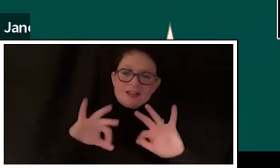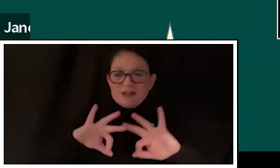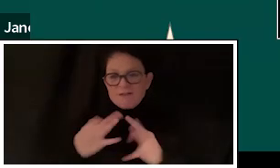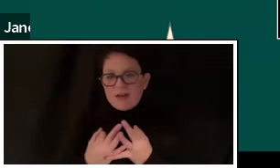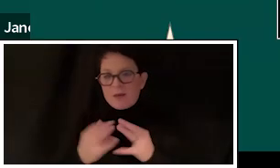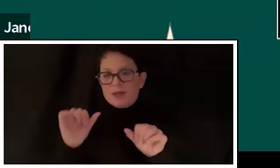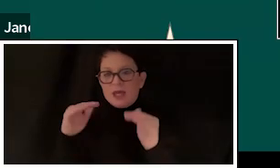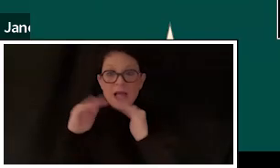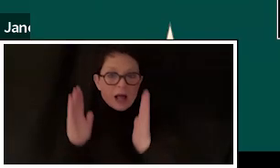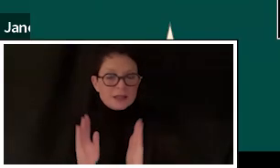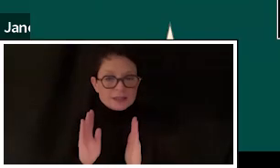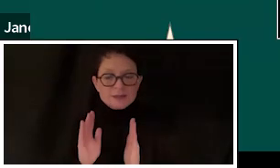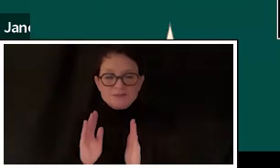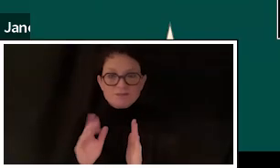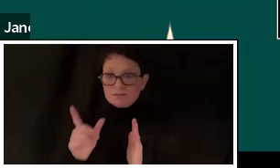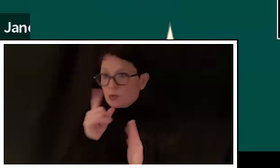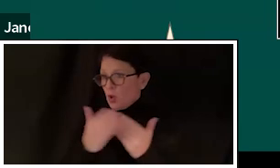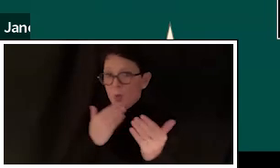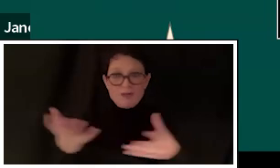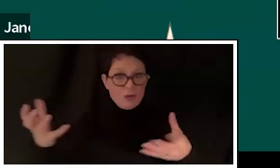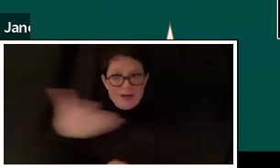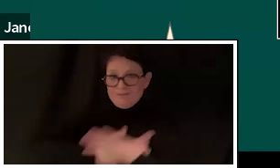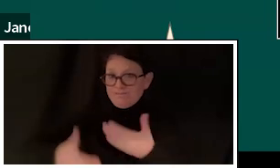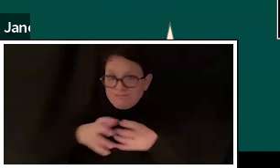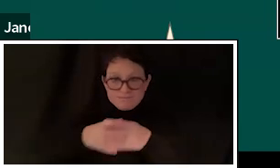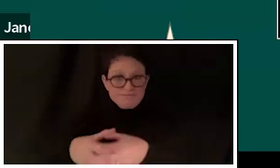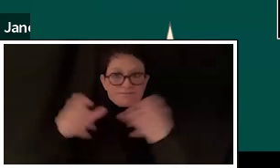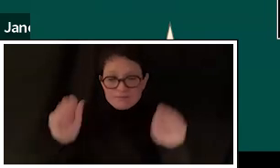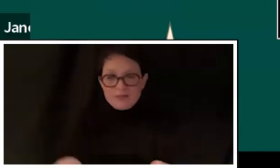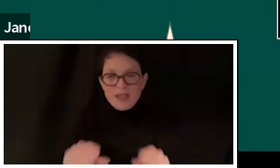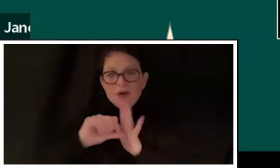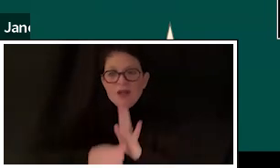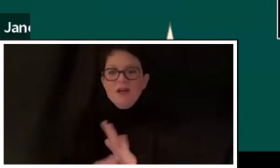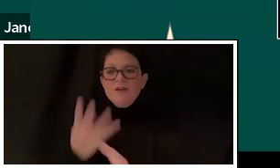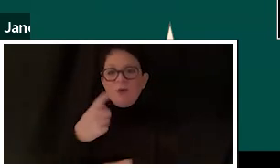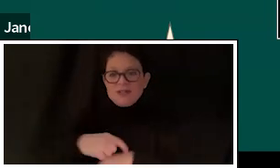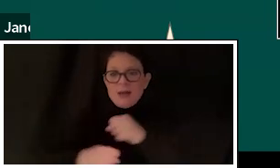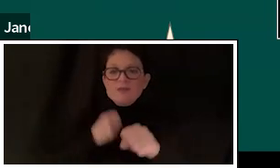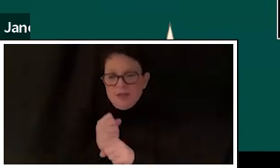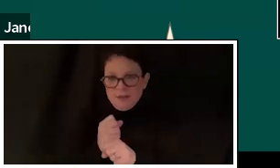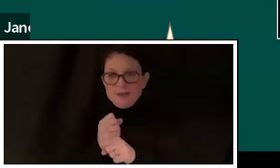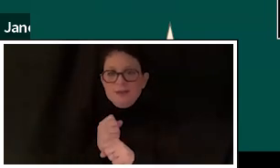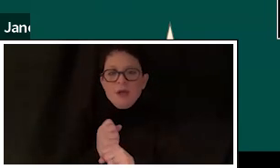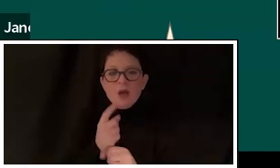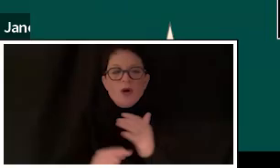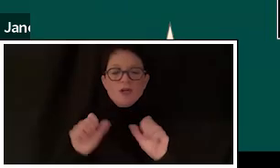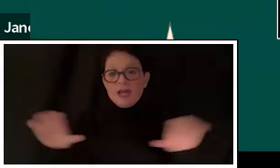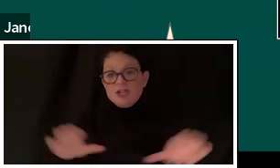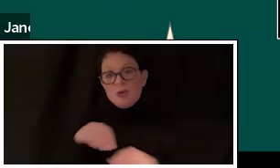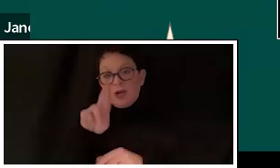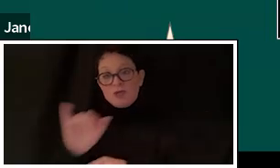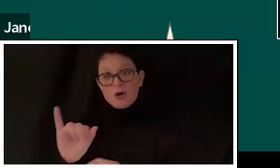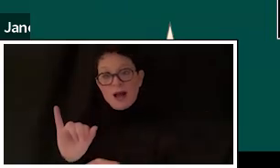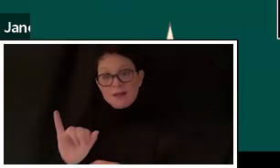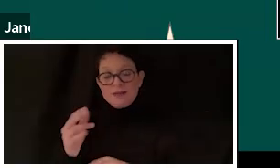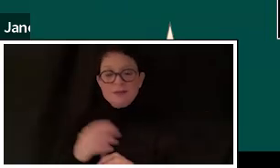families, workers, whomever, and we'll highlight the 4 different seasons and what you can do in Rhode Island during